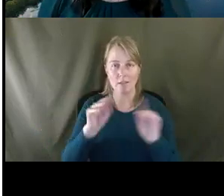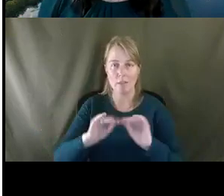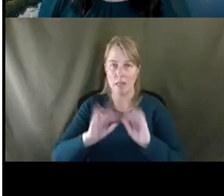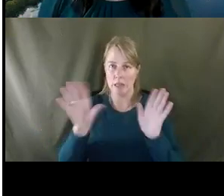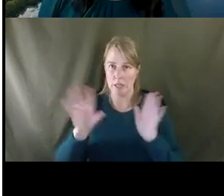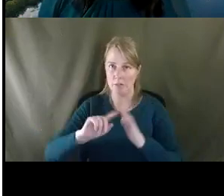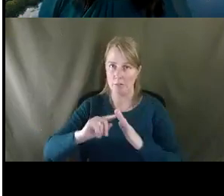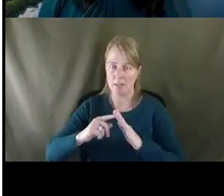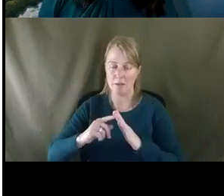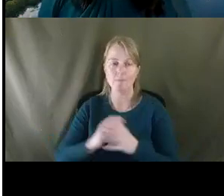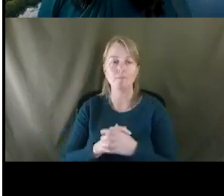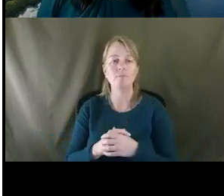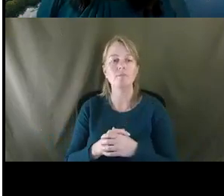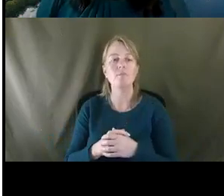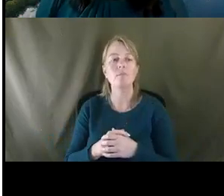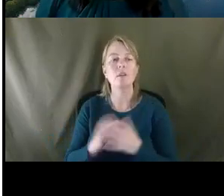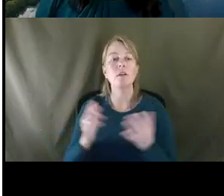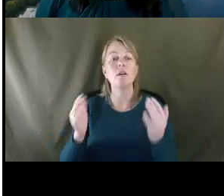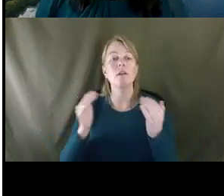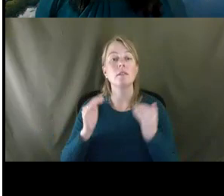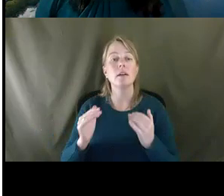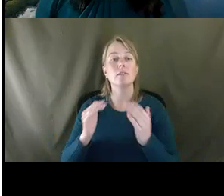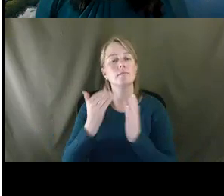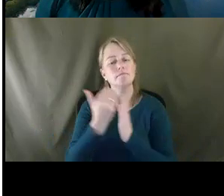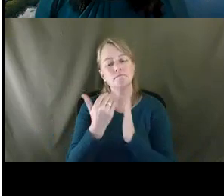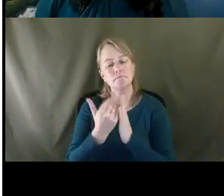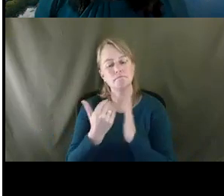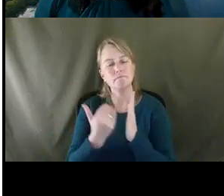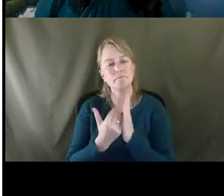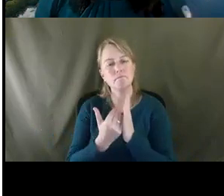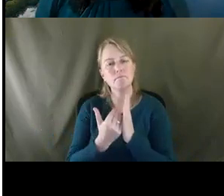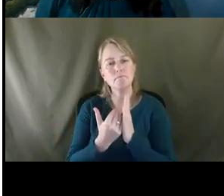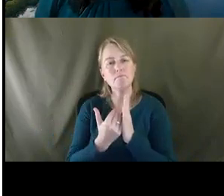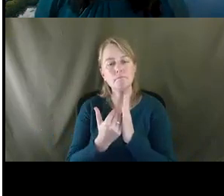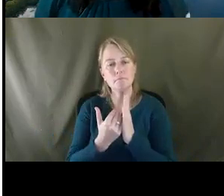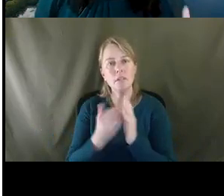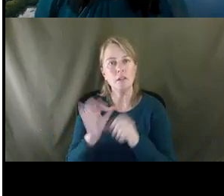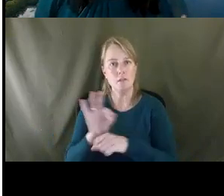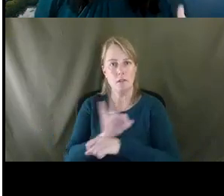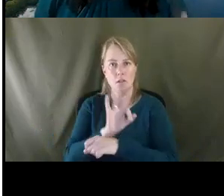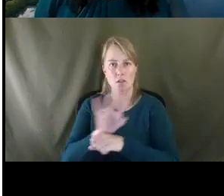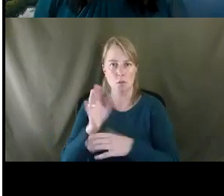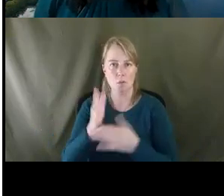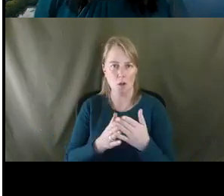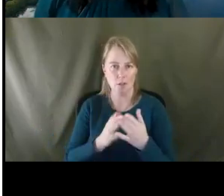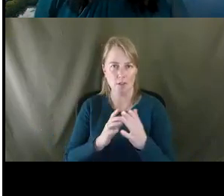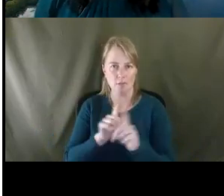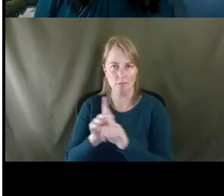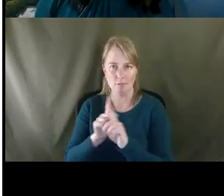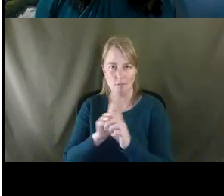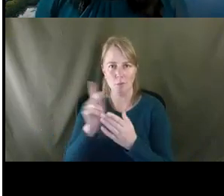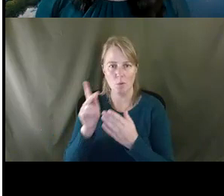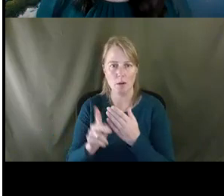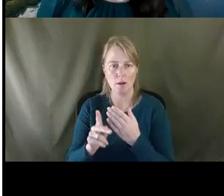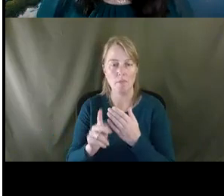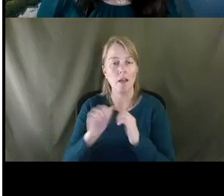front. Next, you'll need to outline the actual functional parts of a program.